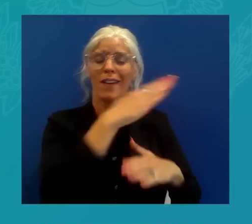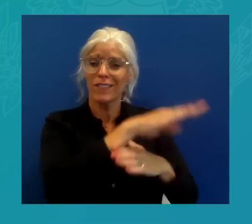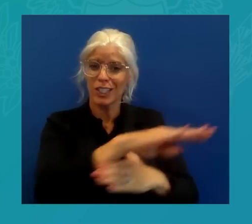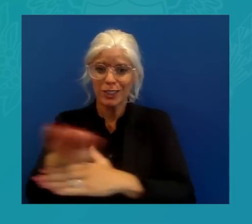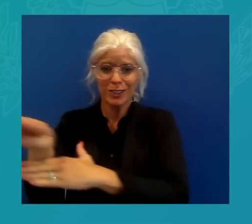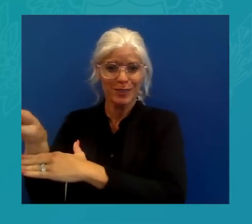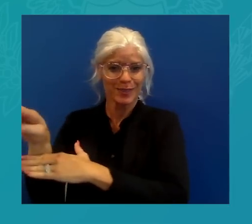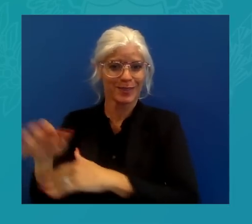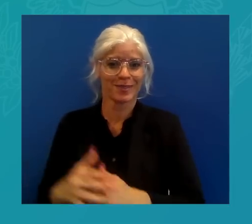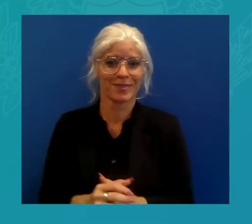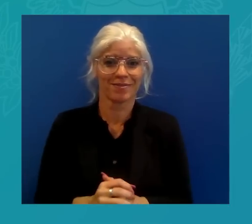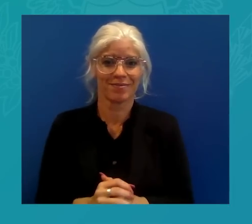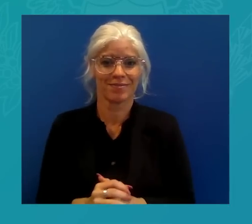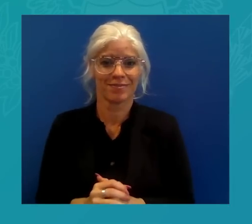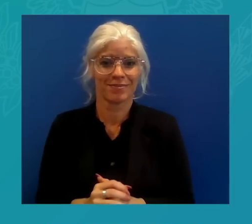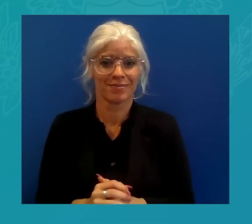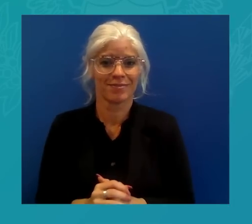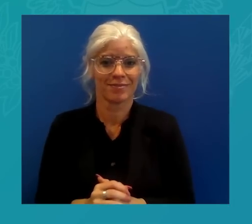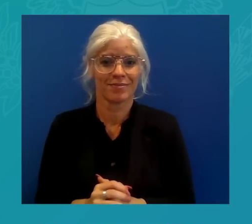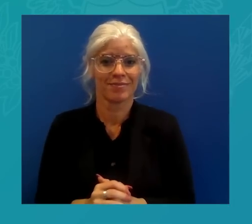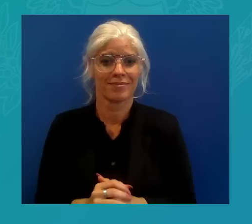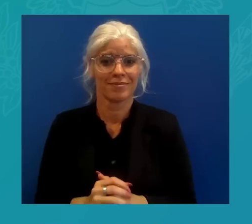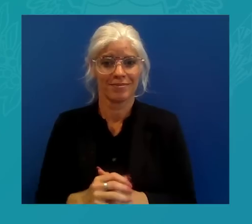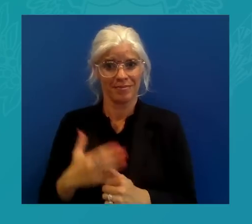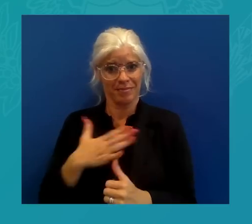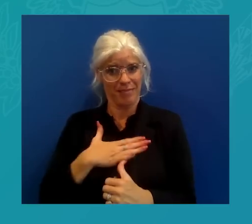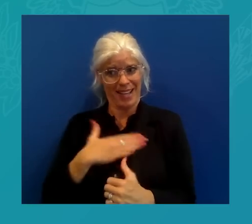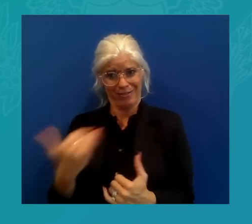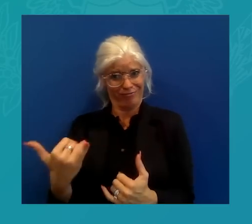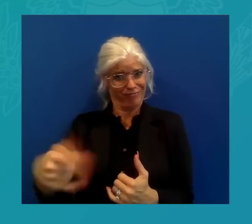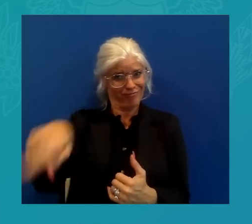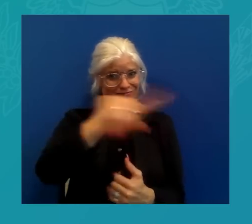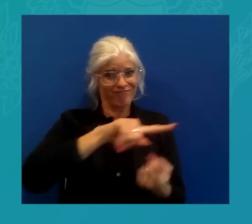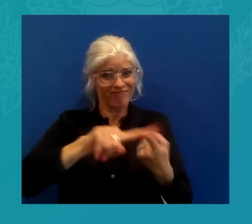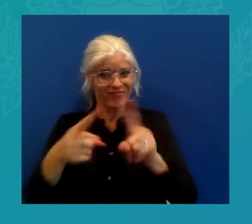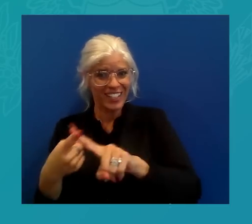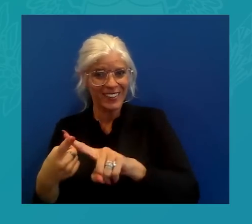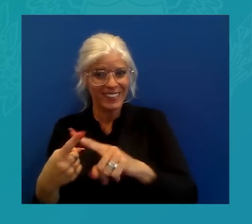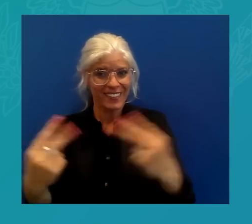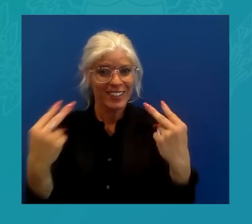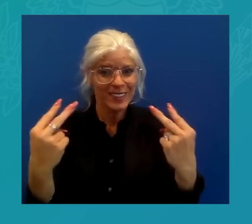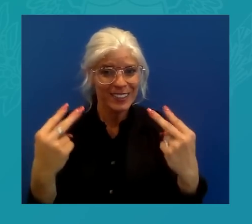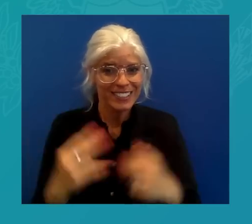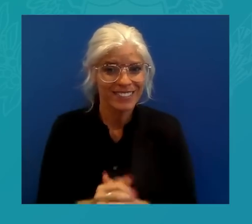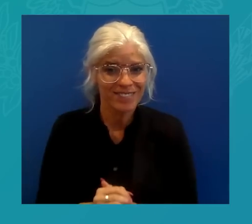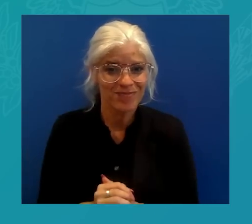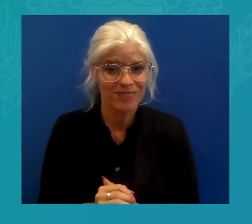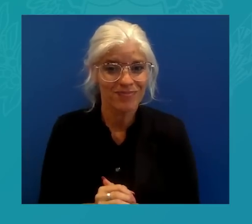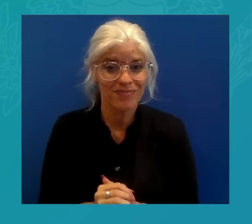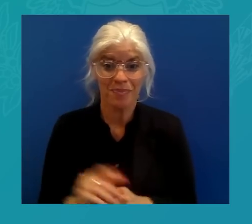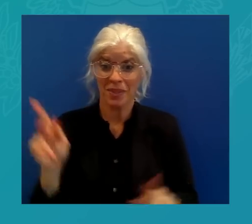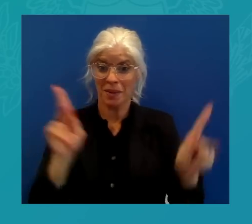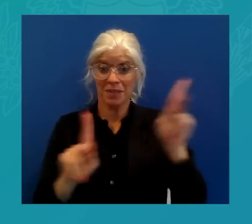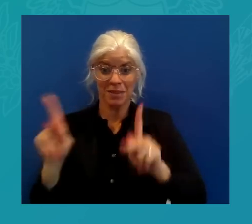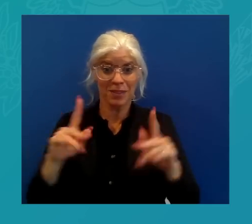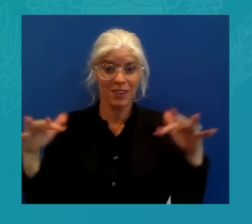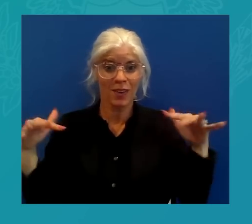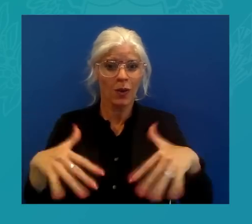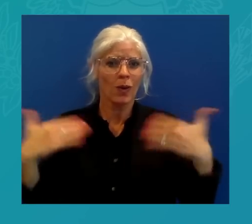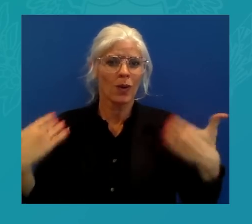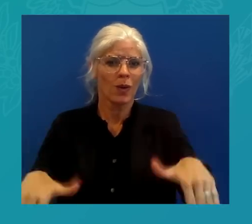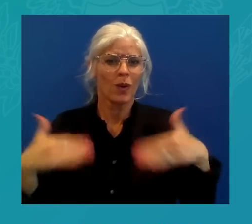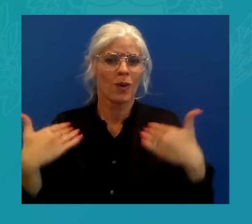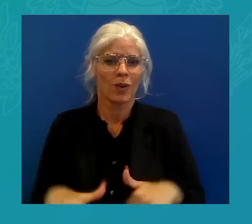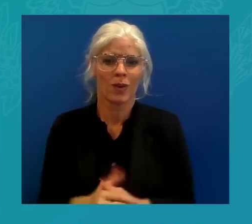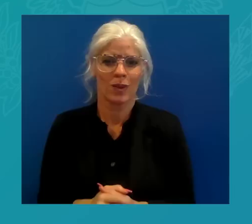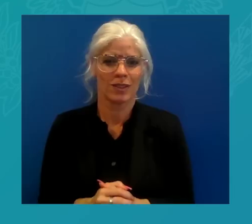afternoon. My fellow leaders of the Caribbean, I never tire